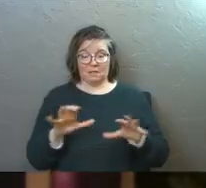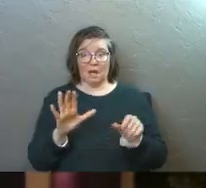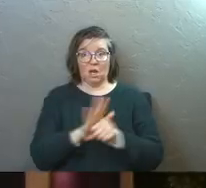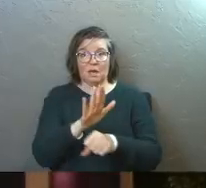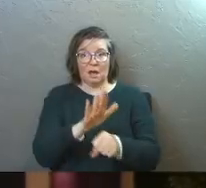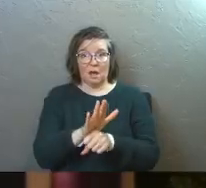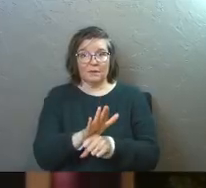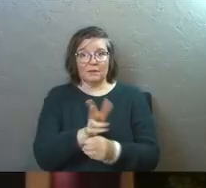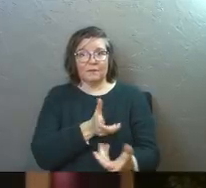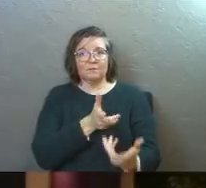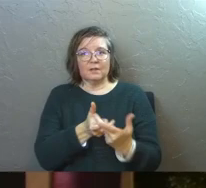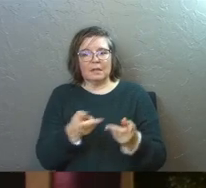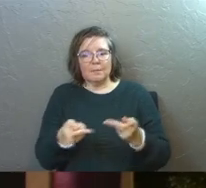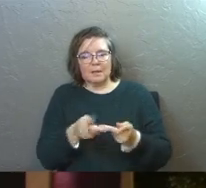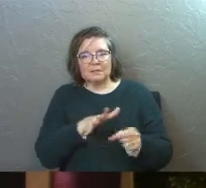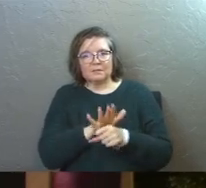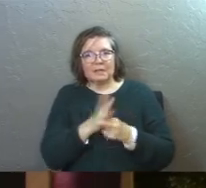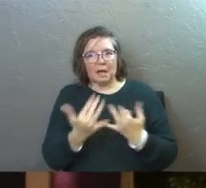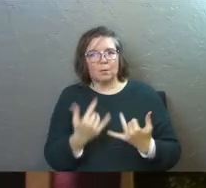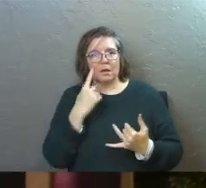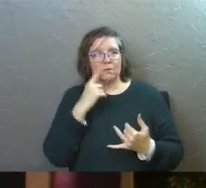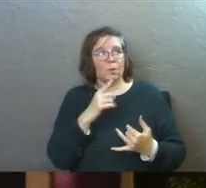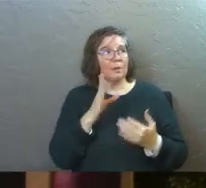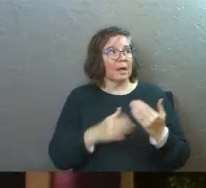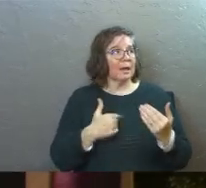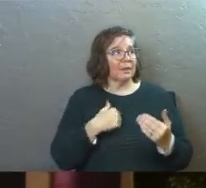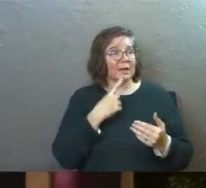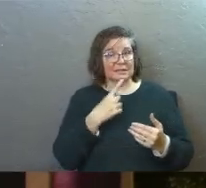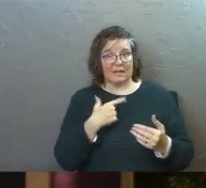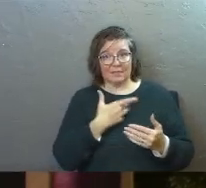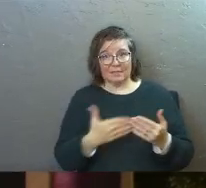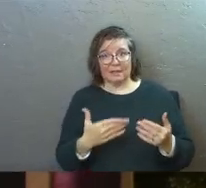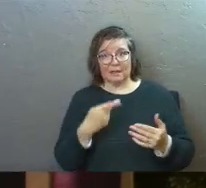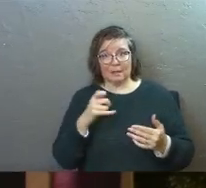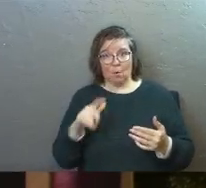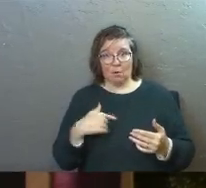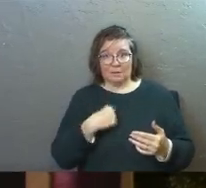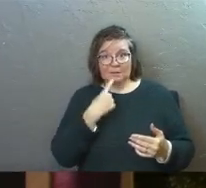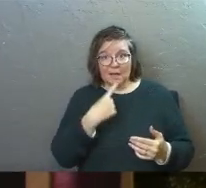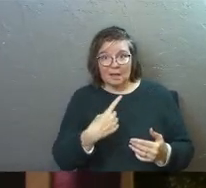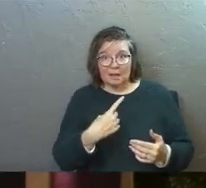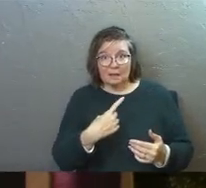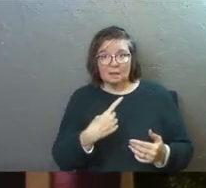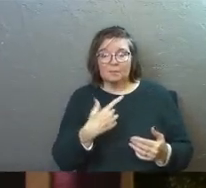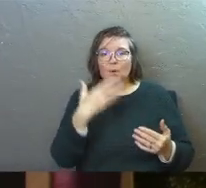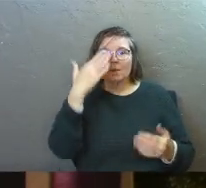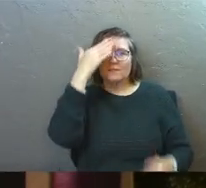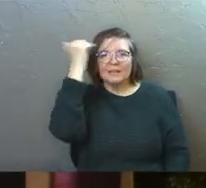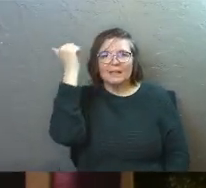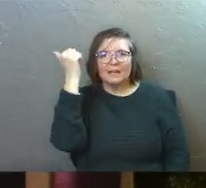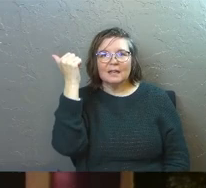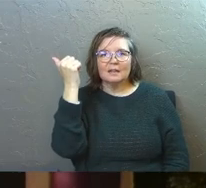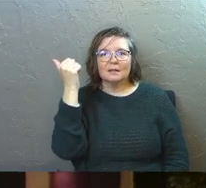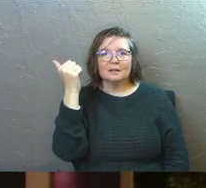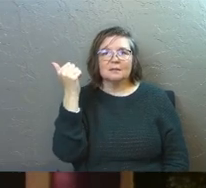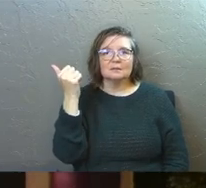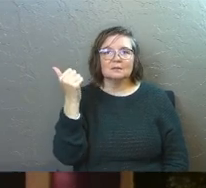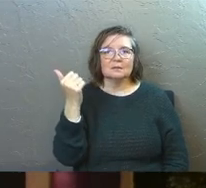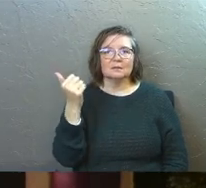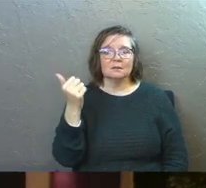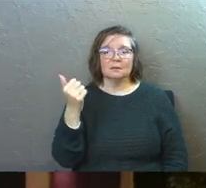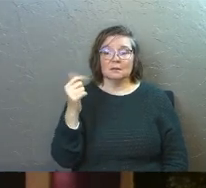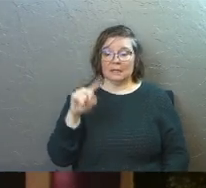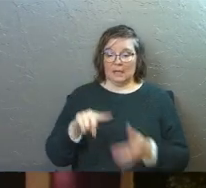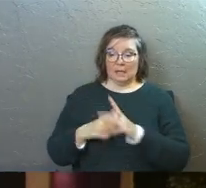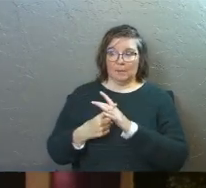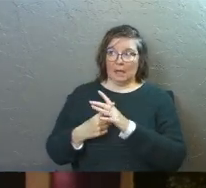enough. I've hit that place of enough, Lord. So now I'm just waiting for the end, and then I'll say that thing that Paul said. But we forget, like Paul said in Philippians,